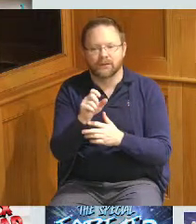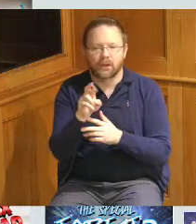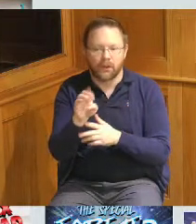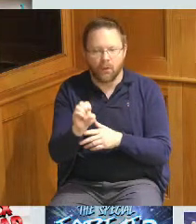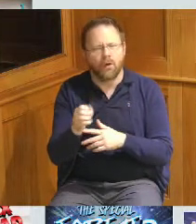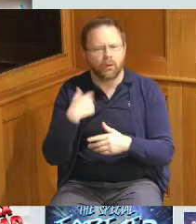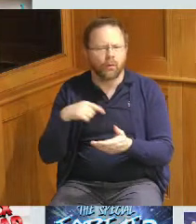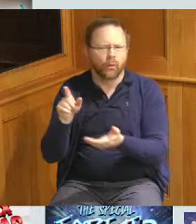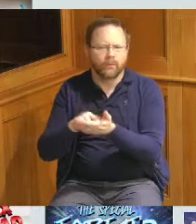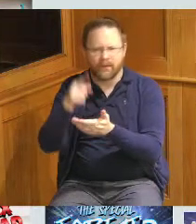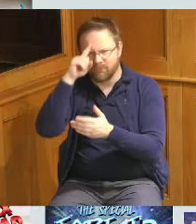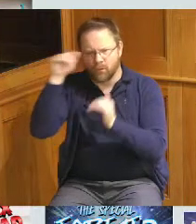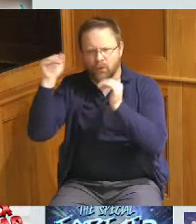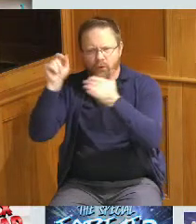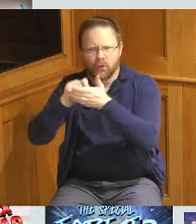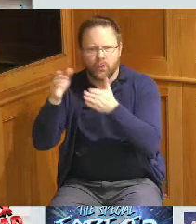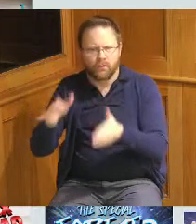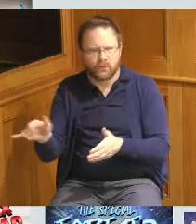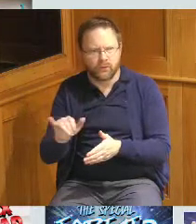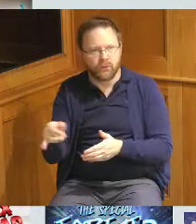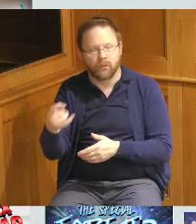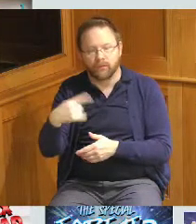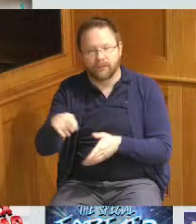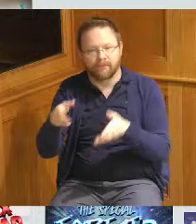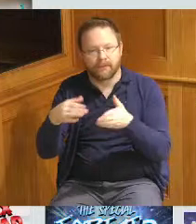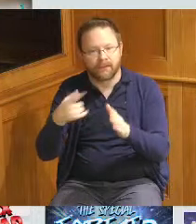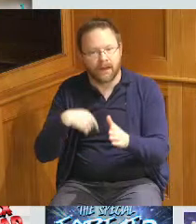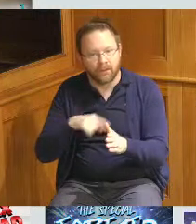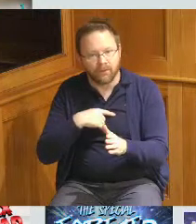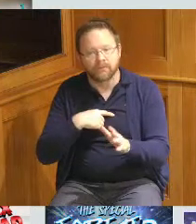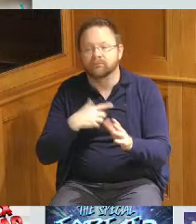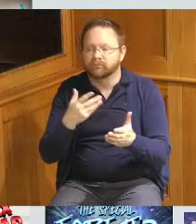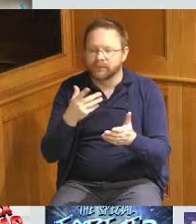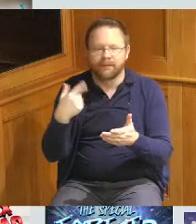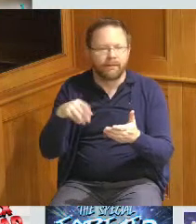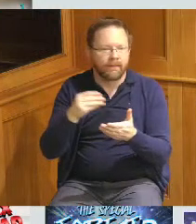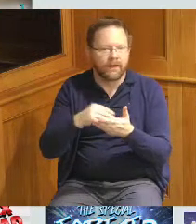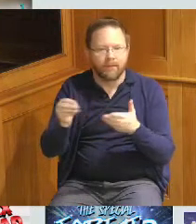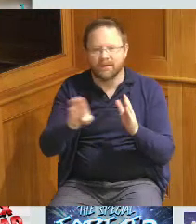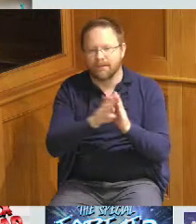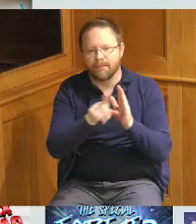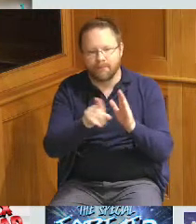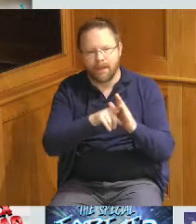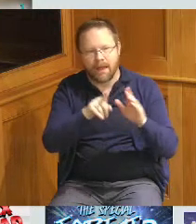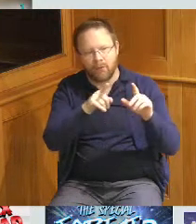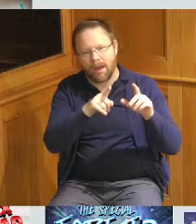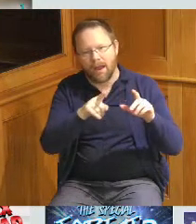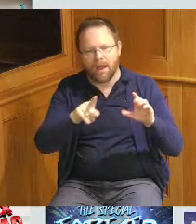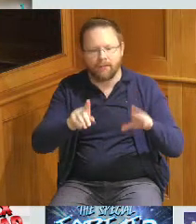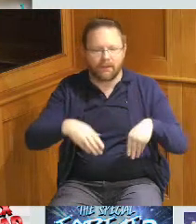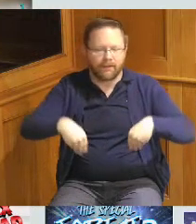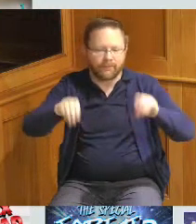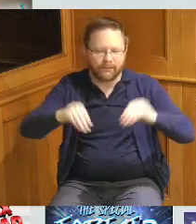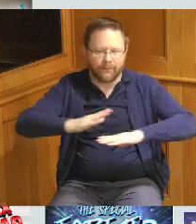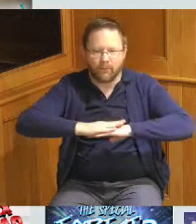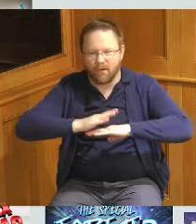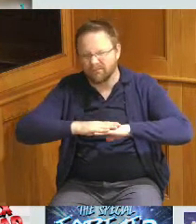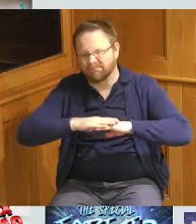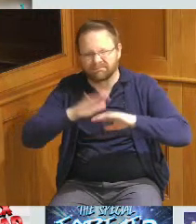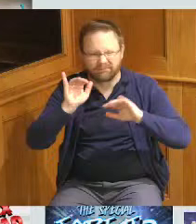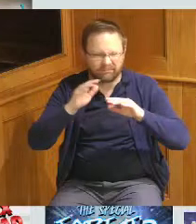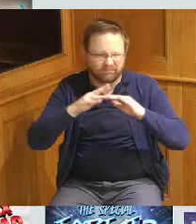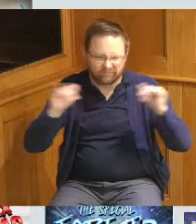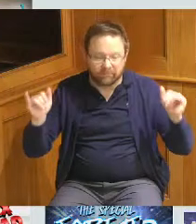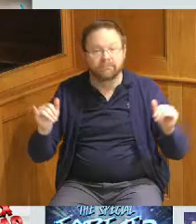so they have allowed us to, they purchased some backdrops for us, some tablecloths and things of that nature. To